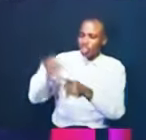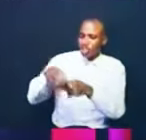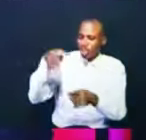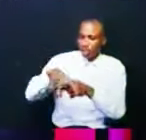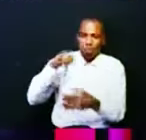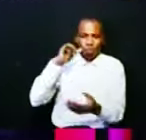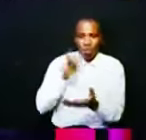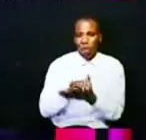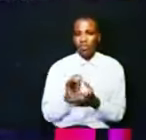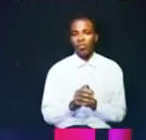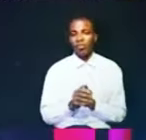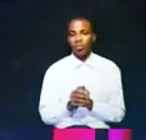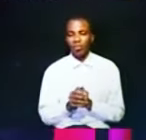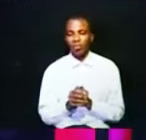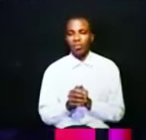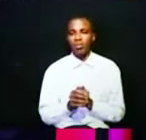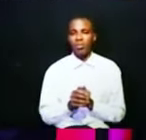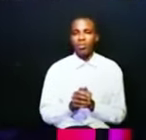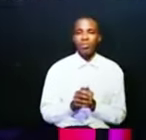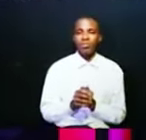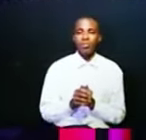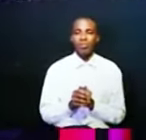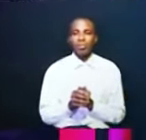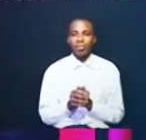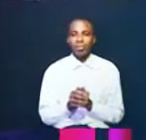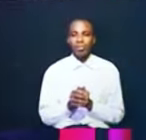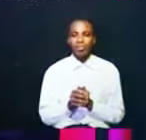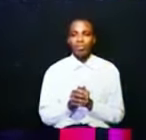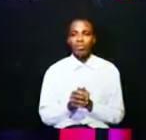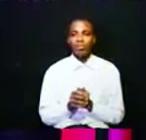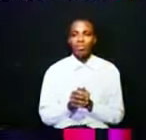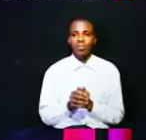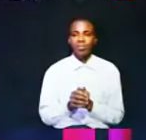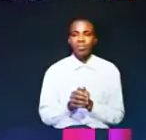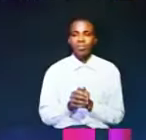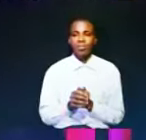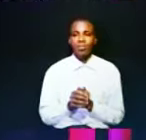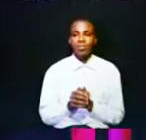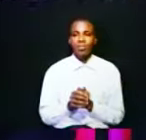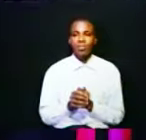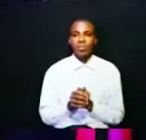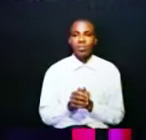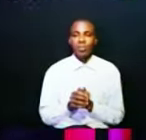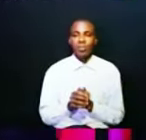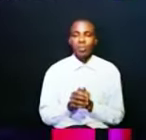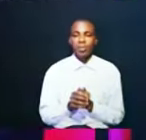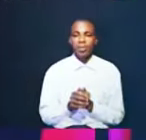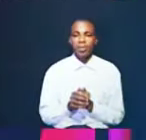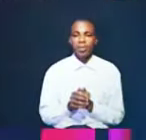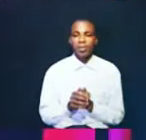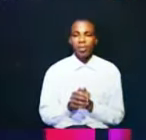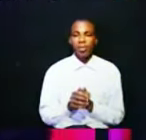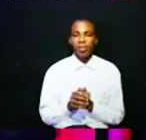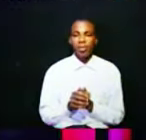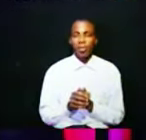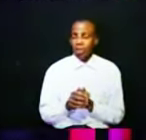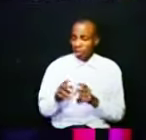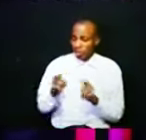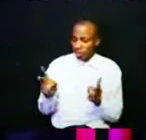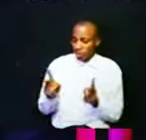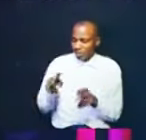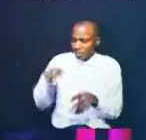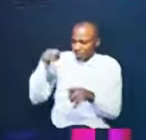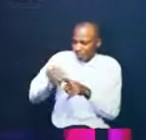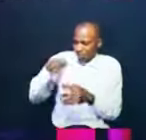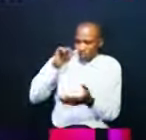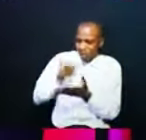se we no de asie no ne se onyankopon aye dansini ade tia won ane wo mrante brem ayire no now what does that mean we